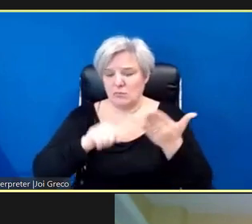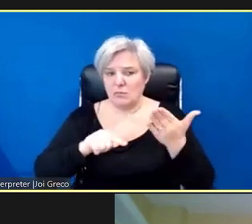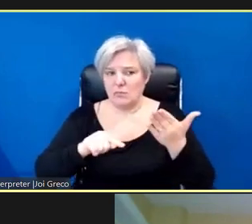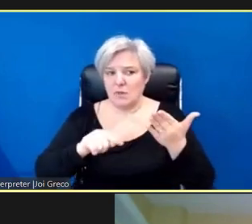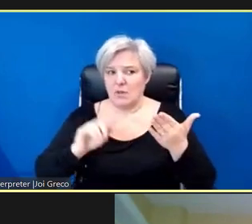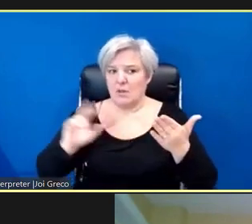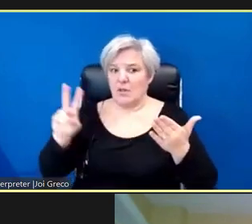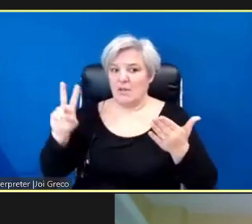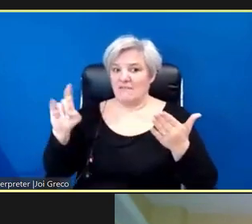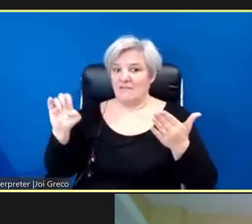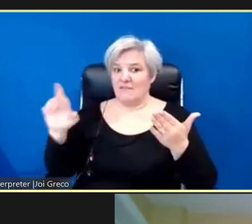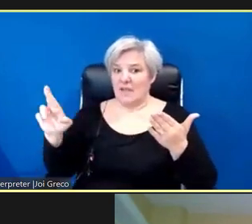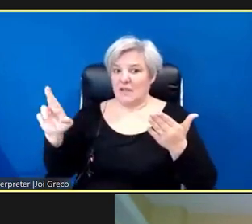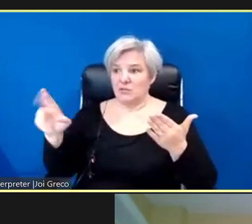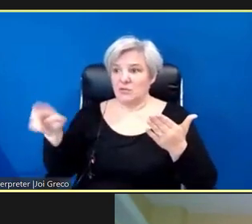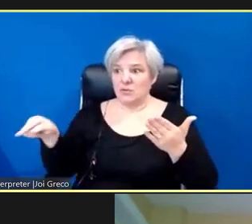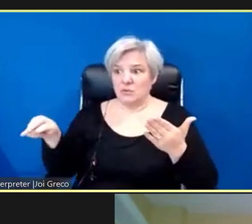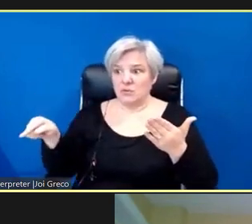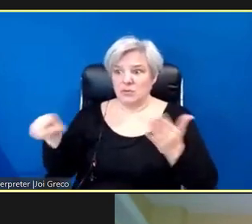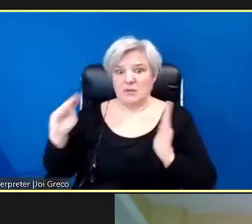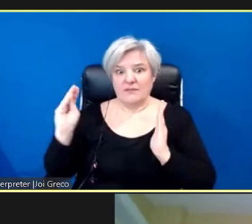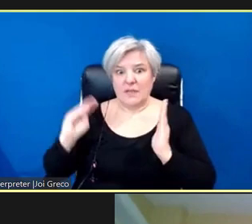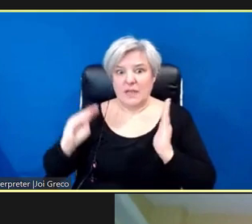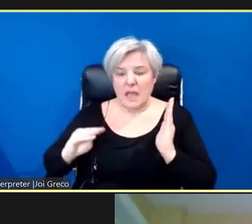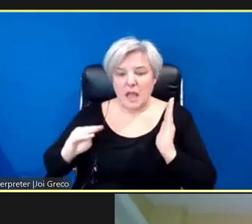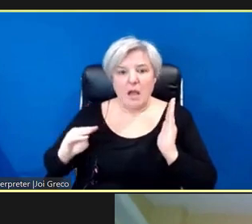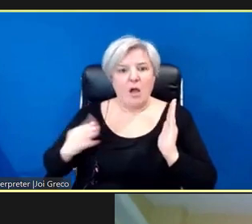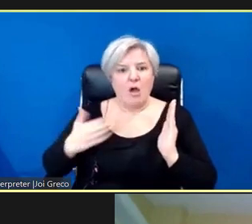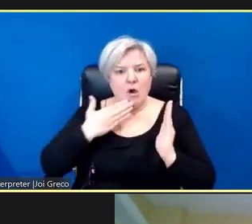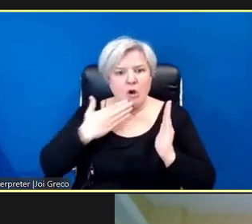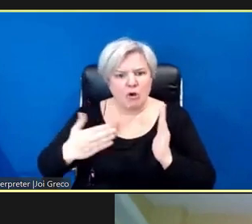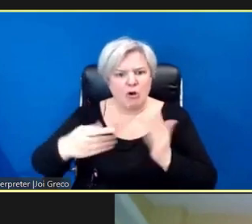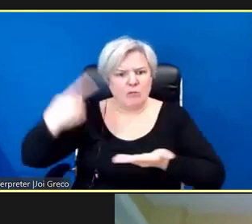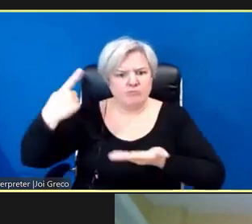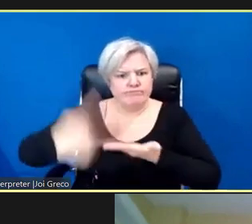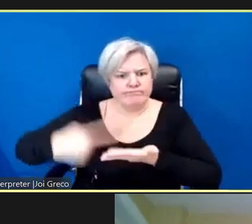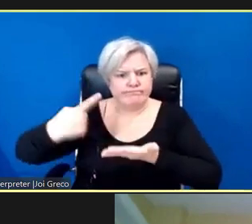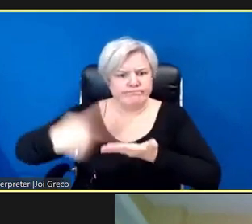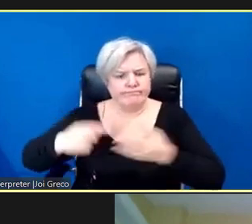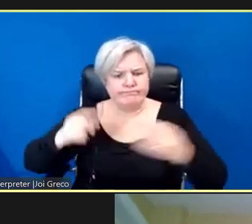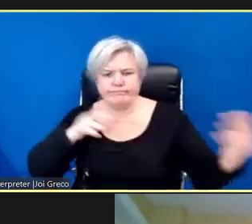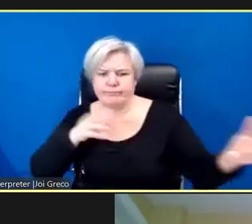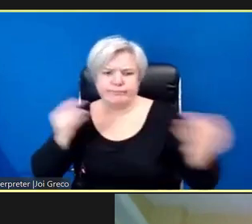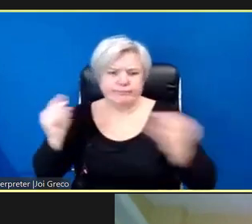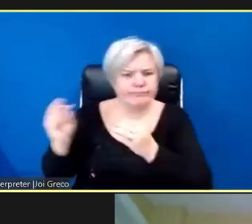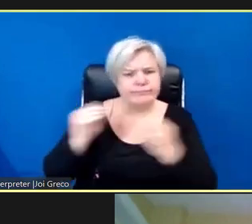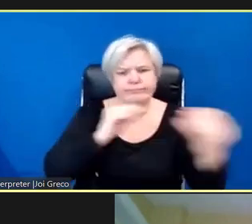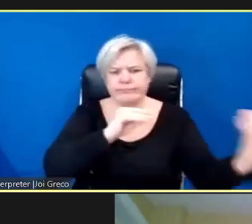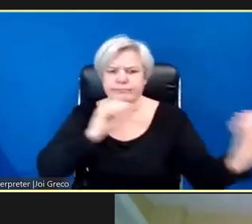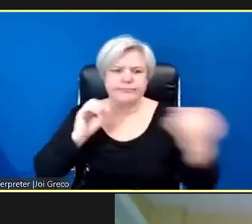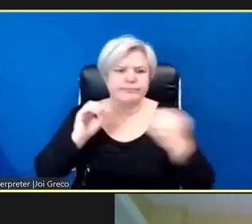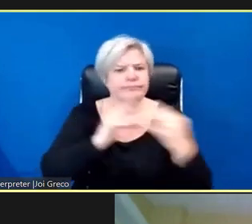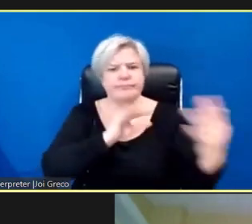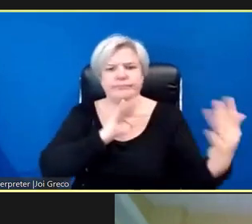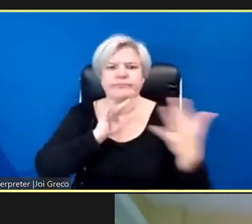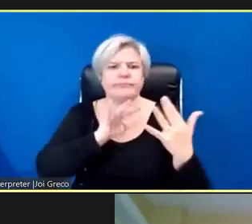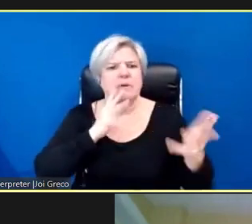vendor really got some great conversations going back with the birthing facility, whether that's